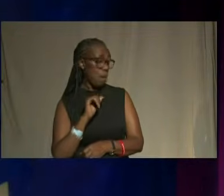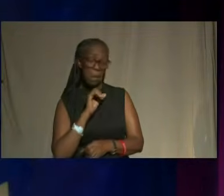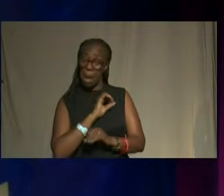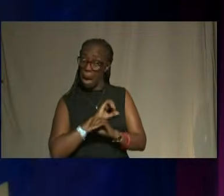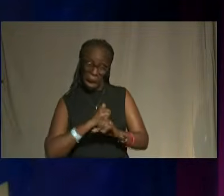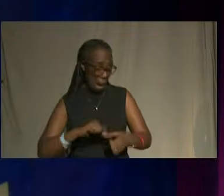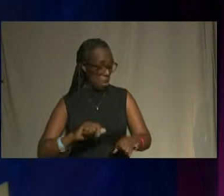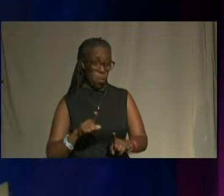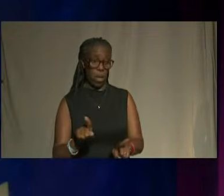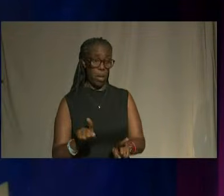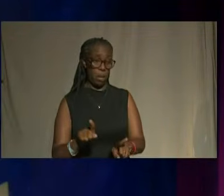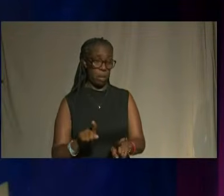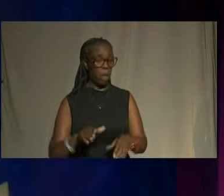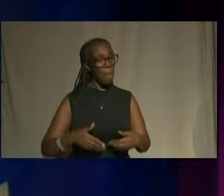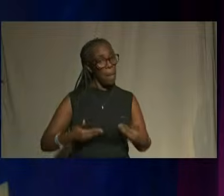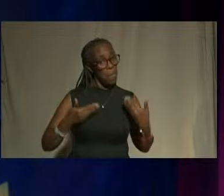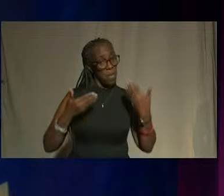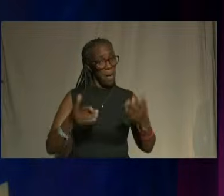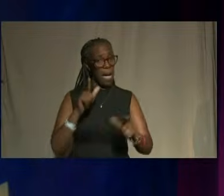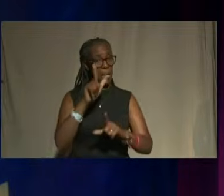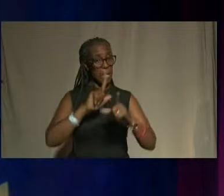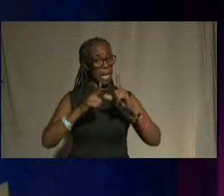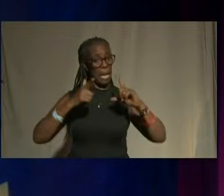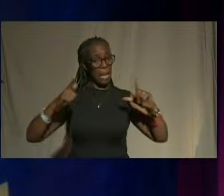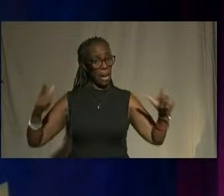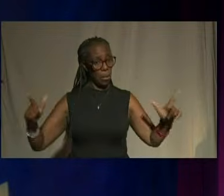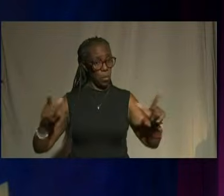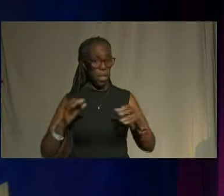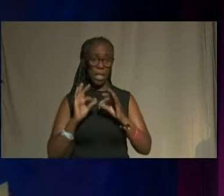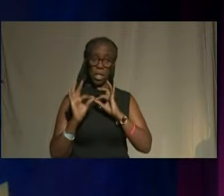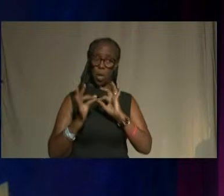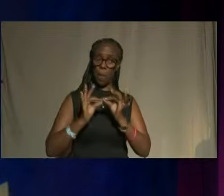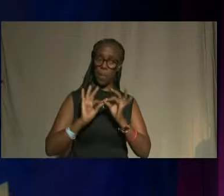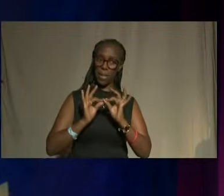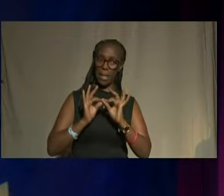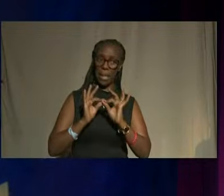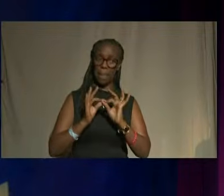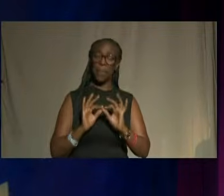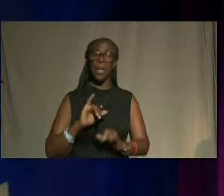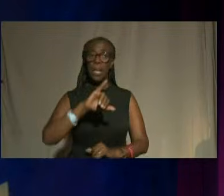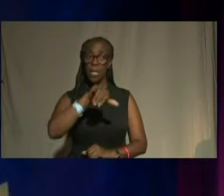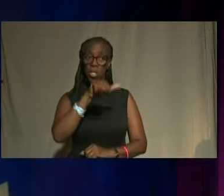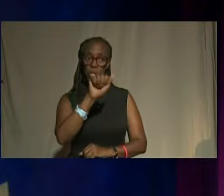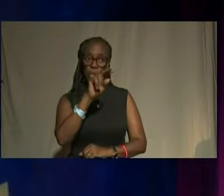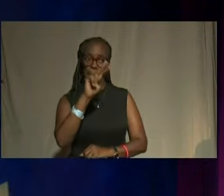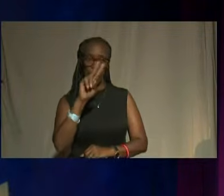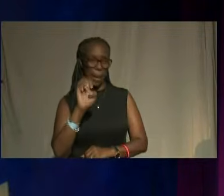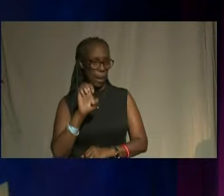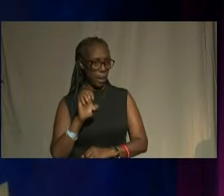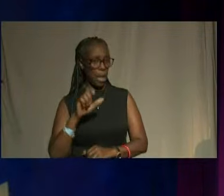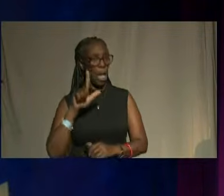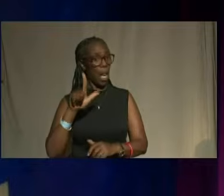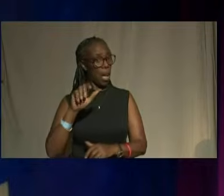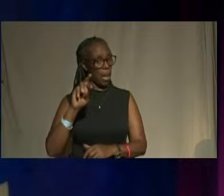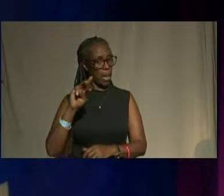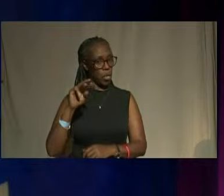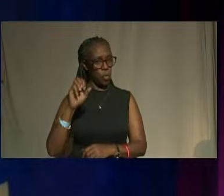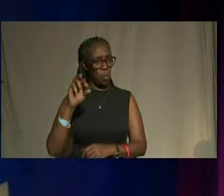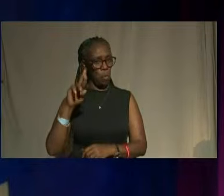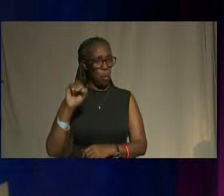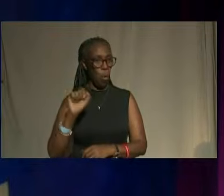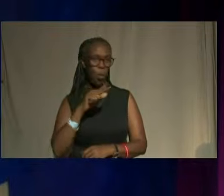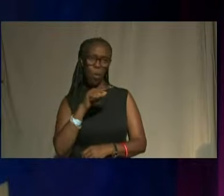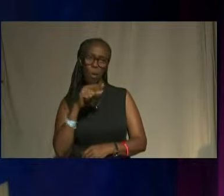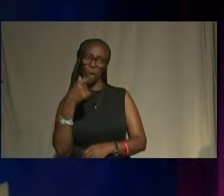sign language interpretation services this evening is Ms. Jane Litchmore, who teaches sign language at an international level and who